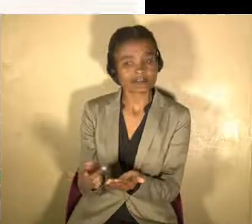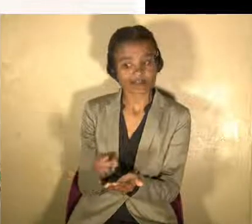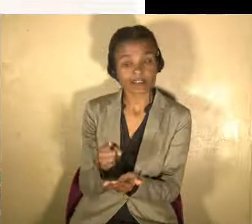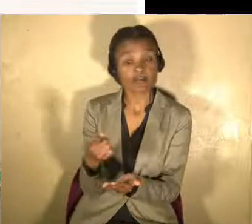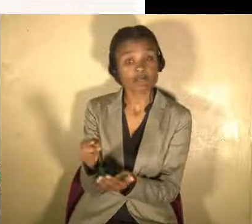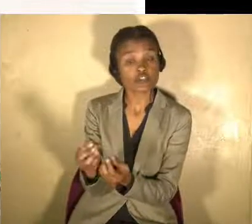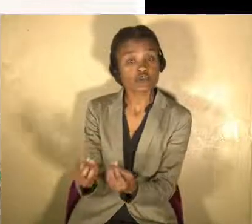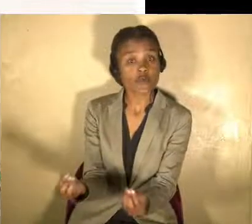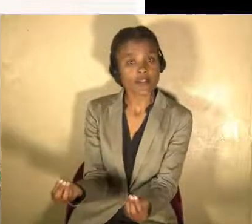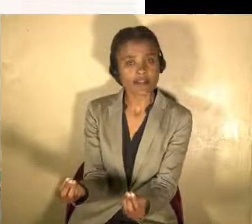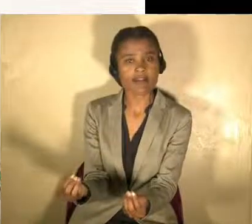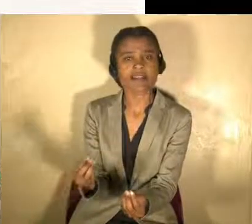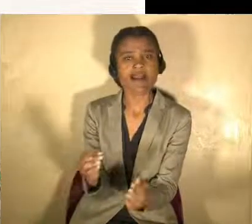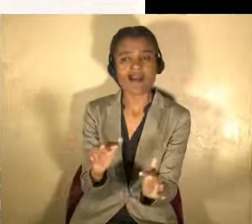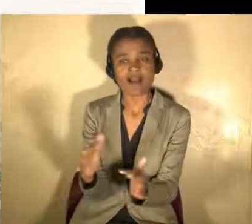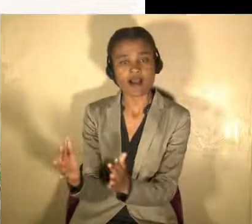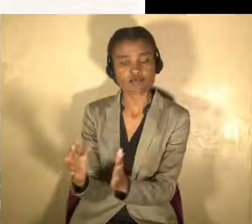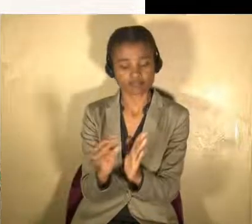children